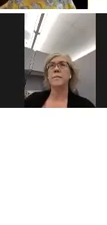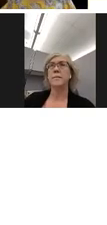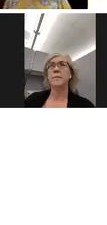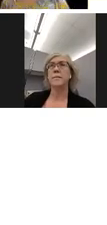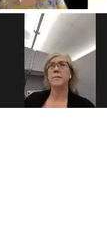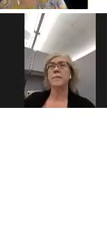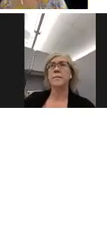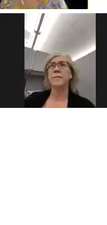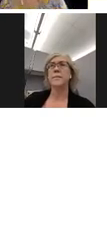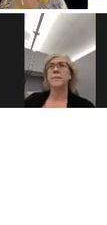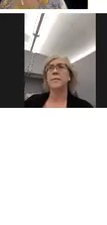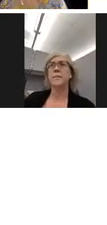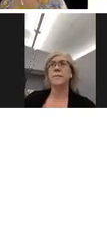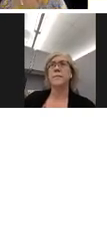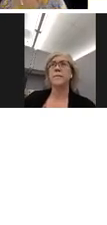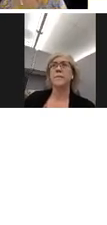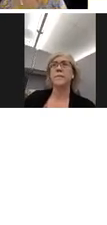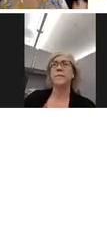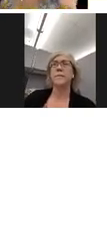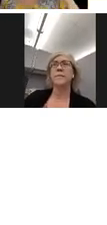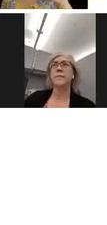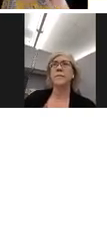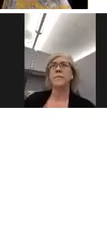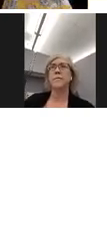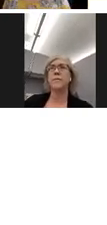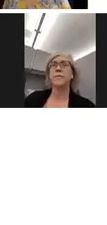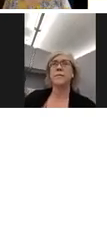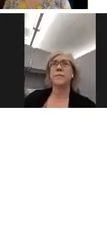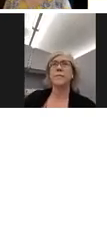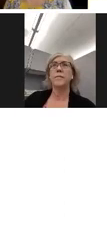Oh. Okay, so I'll go ahead and cover this part.